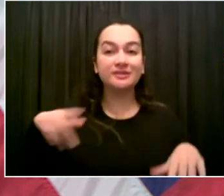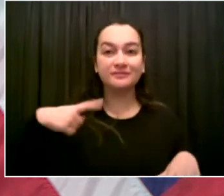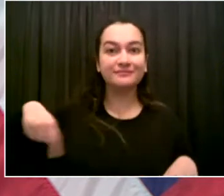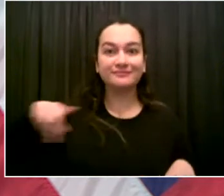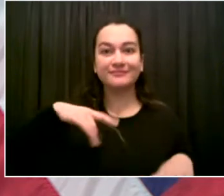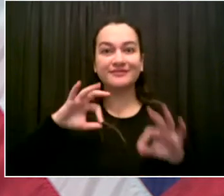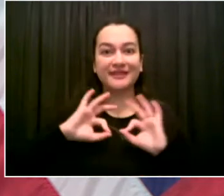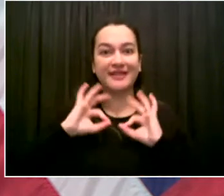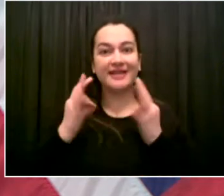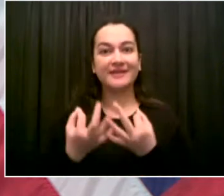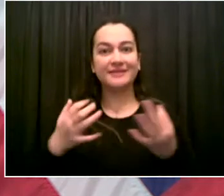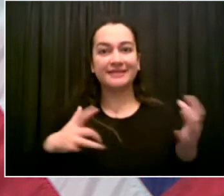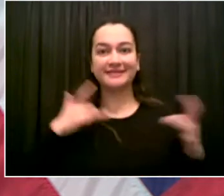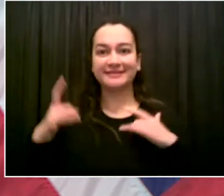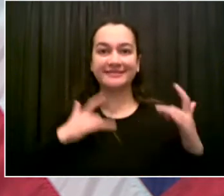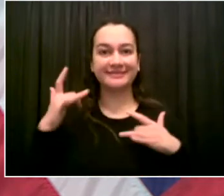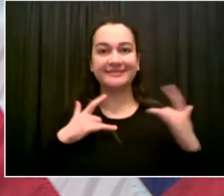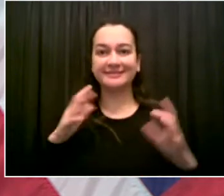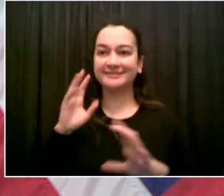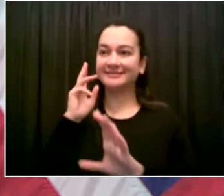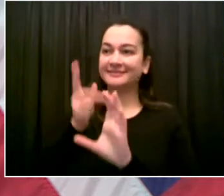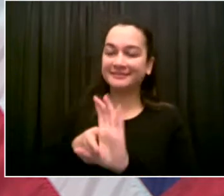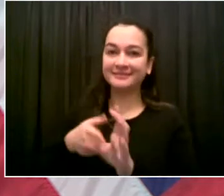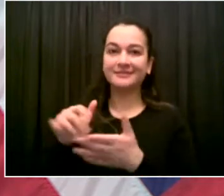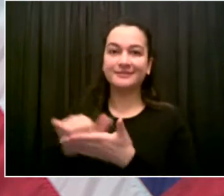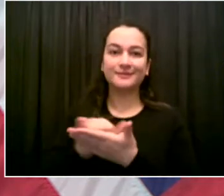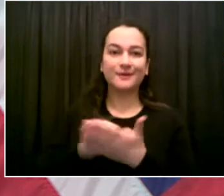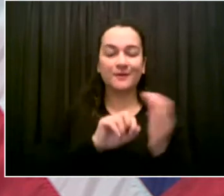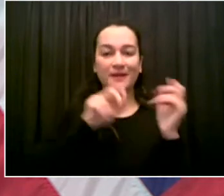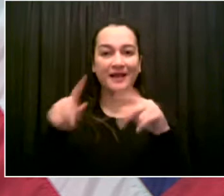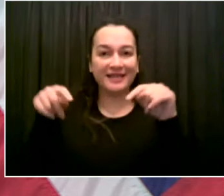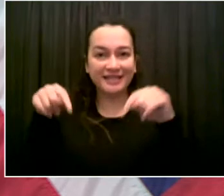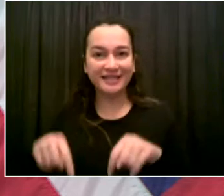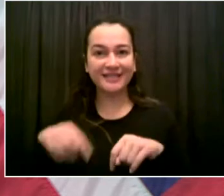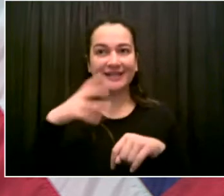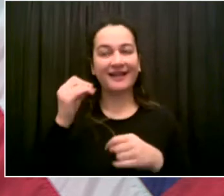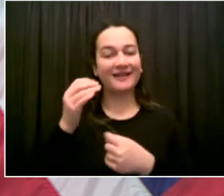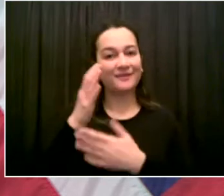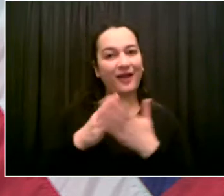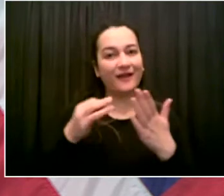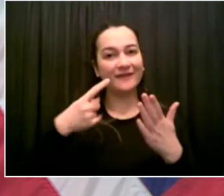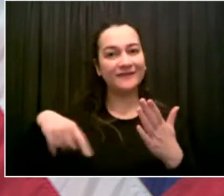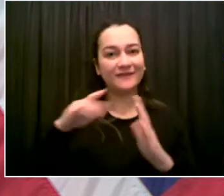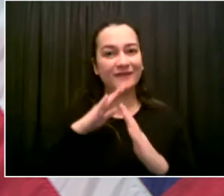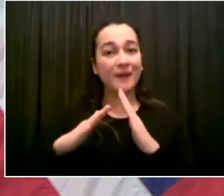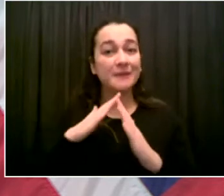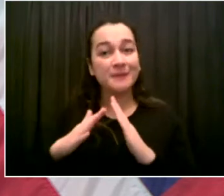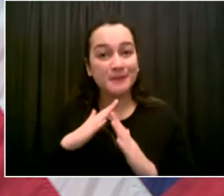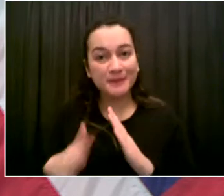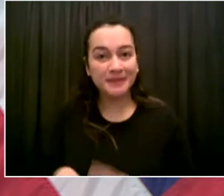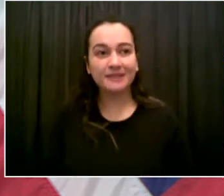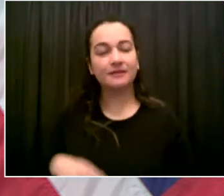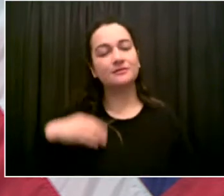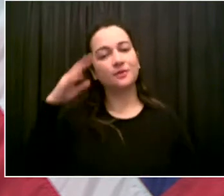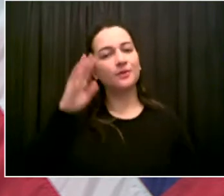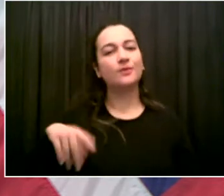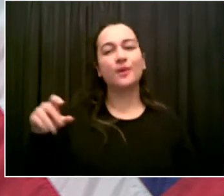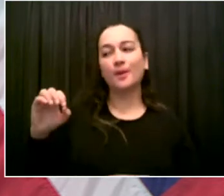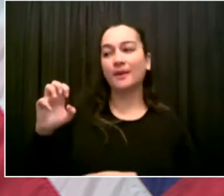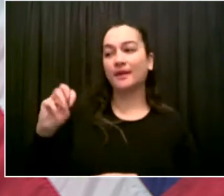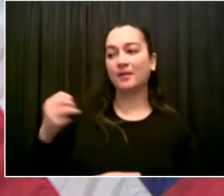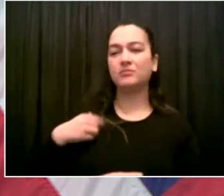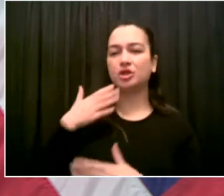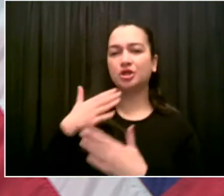Emergency Management team and once again working side by side with many of my former colleagues as we help our